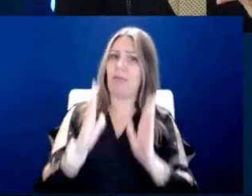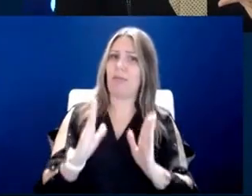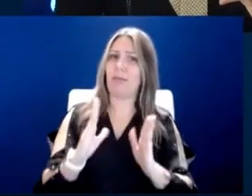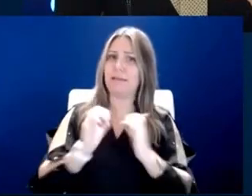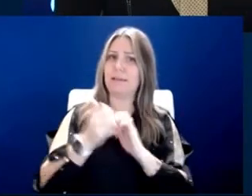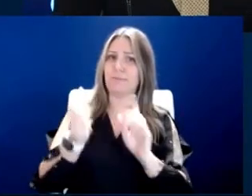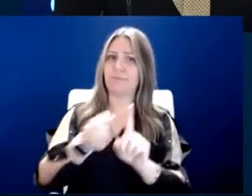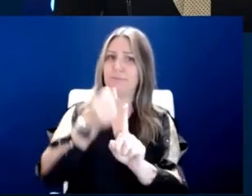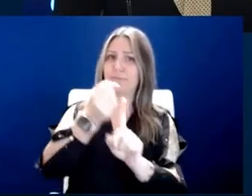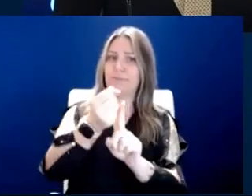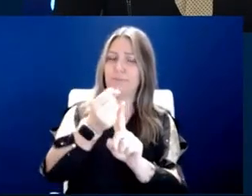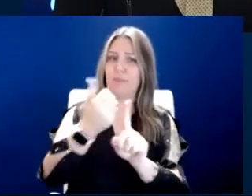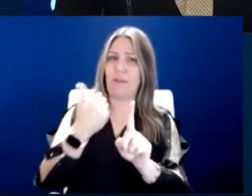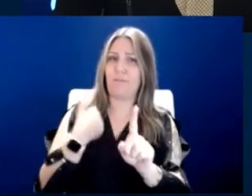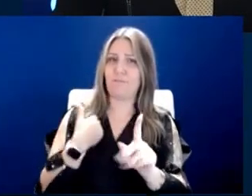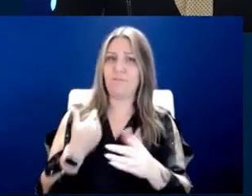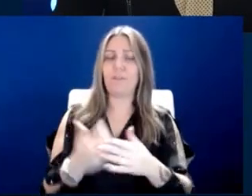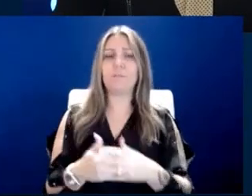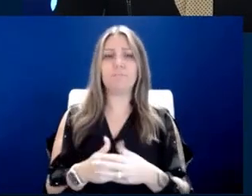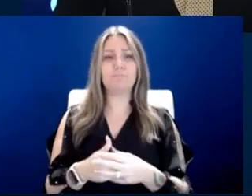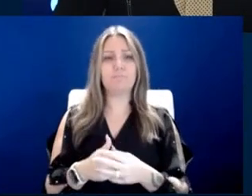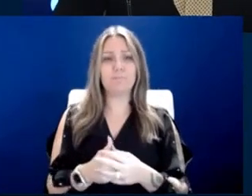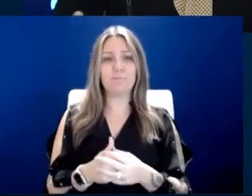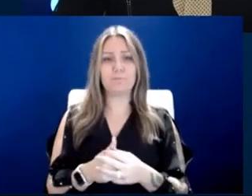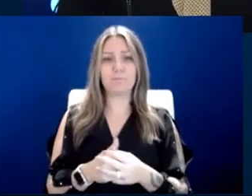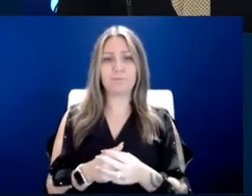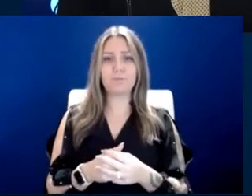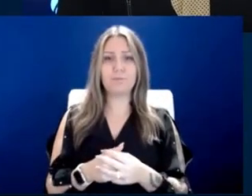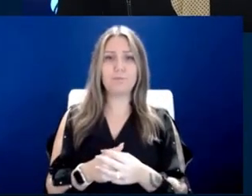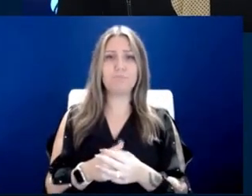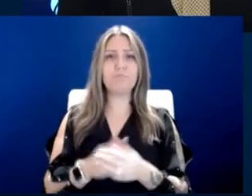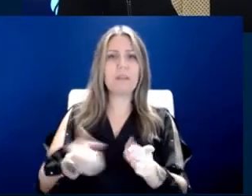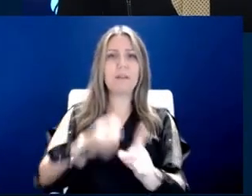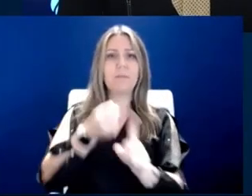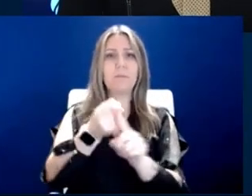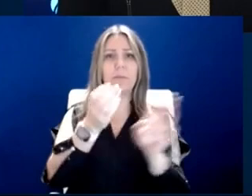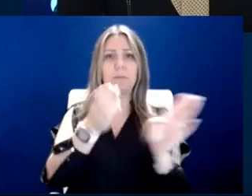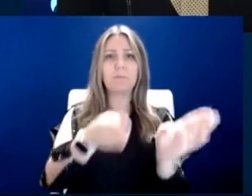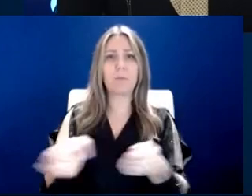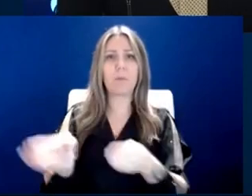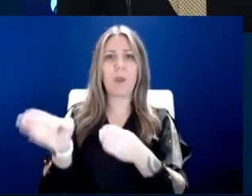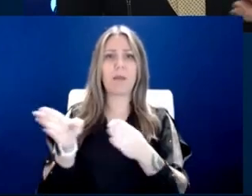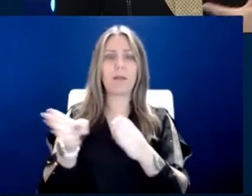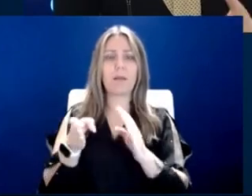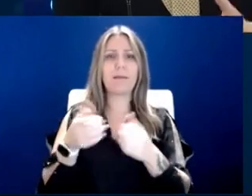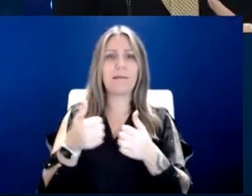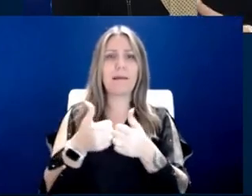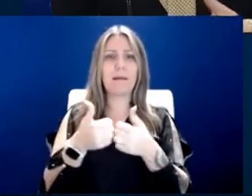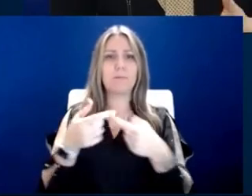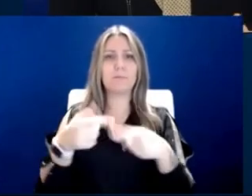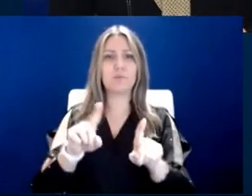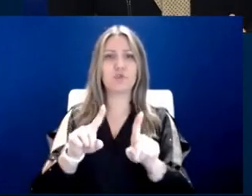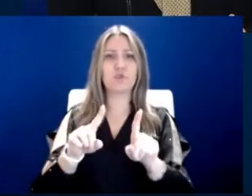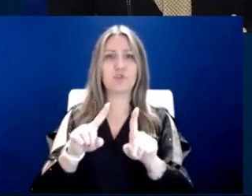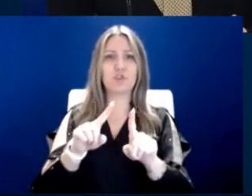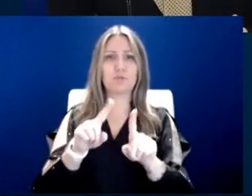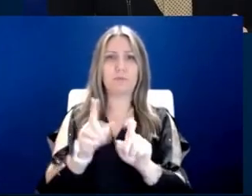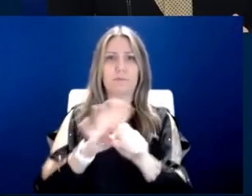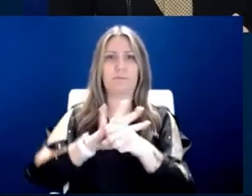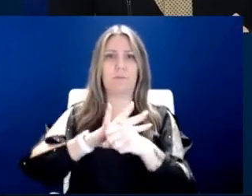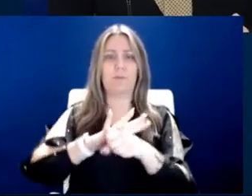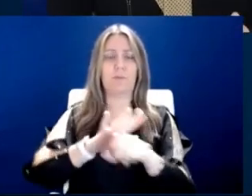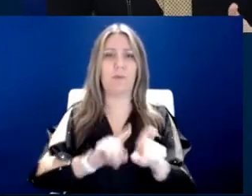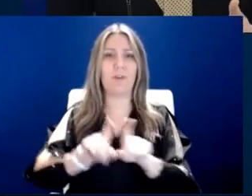having. The impact of preparing for the games during a pandemic. We also have athletes preparing for March Madness here in a couple of